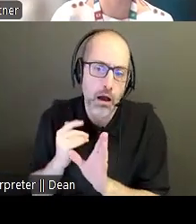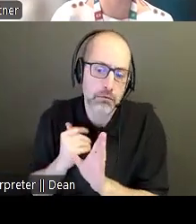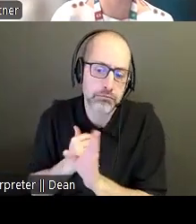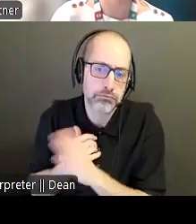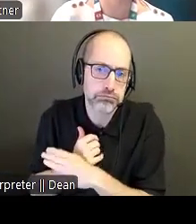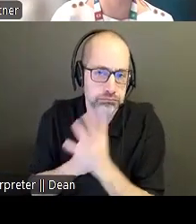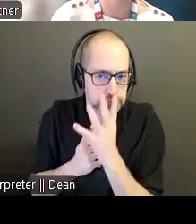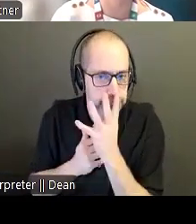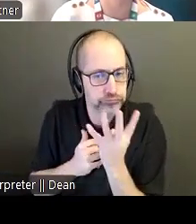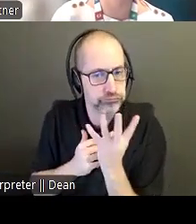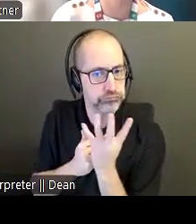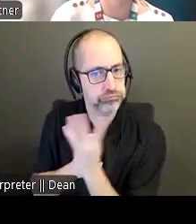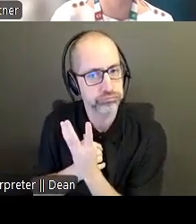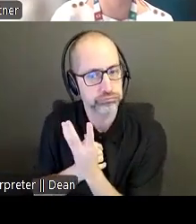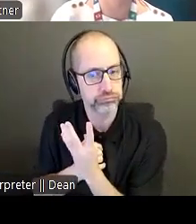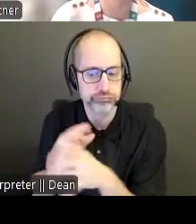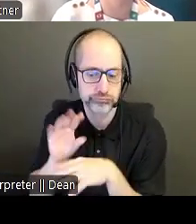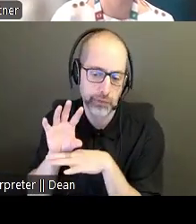it.